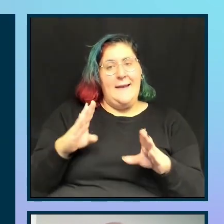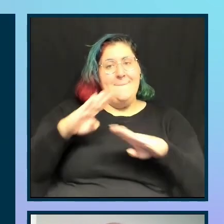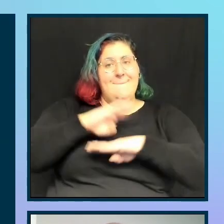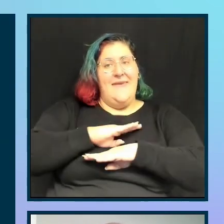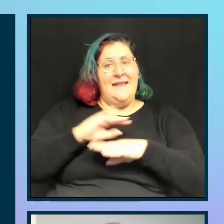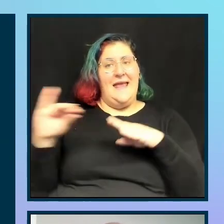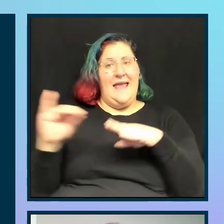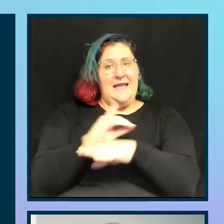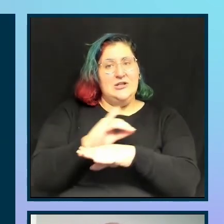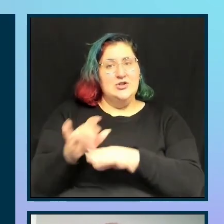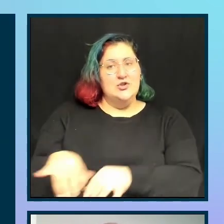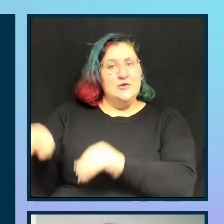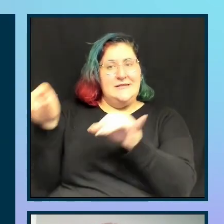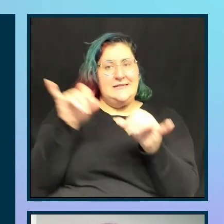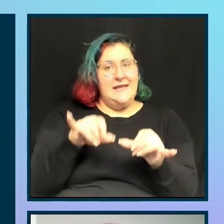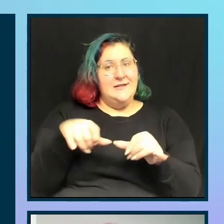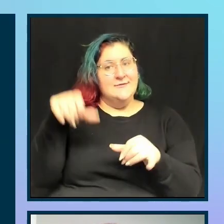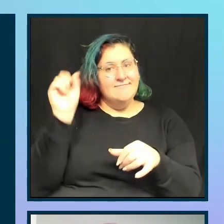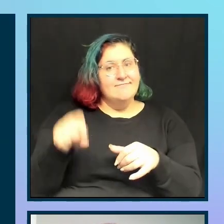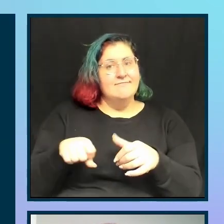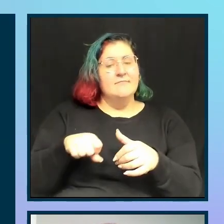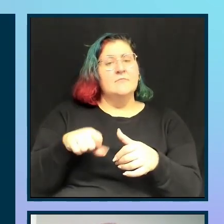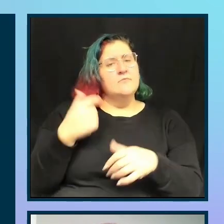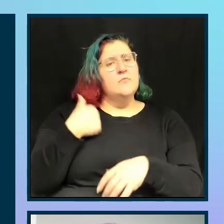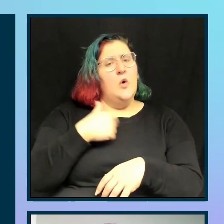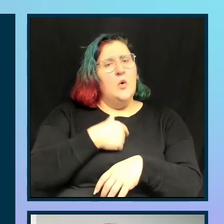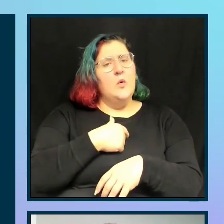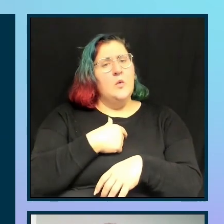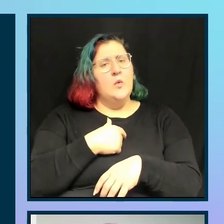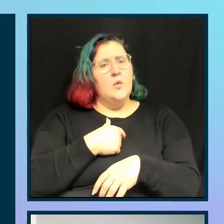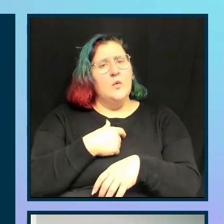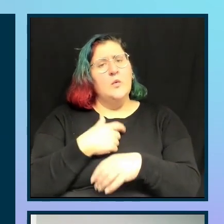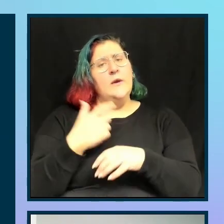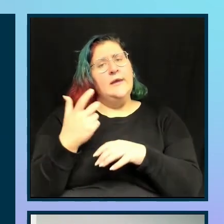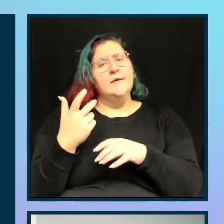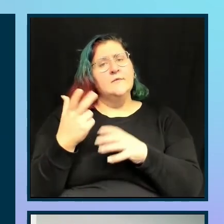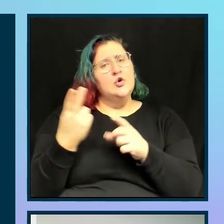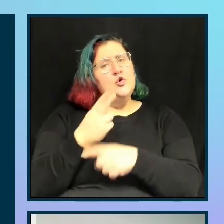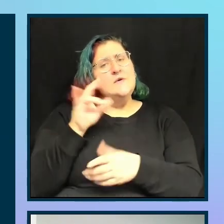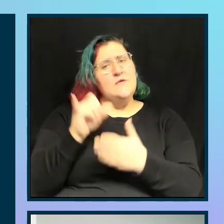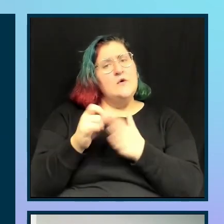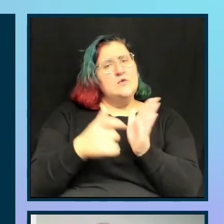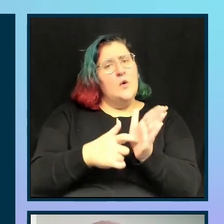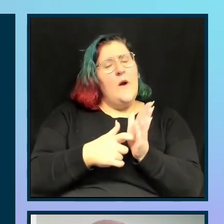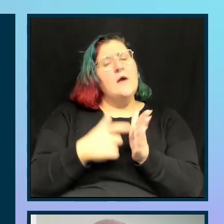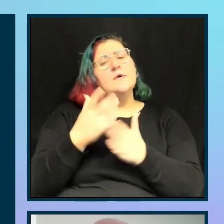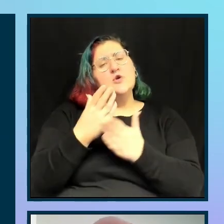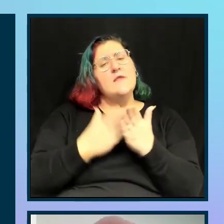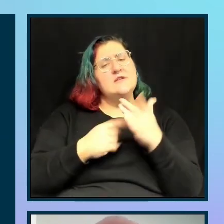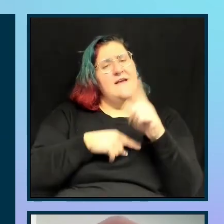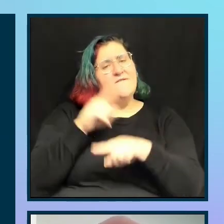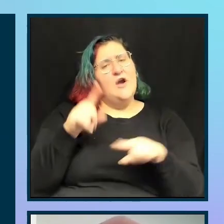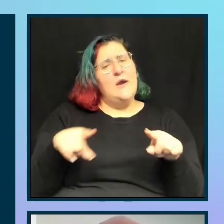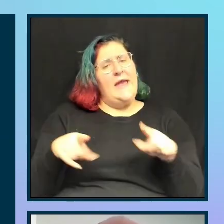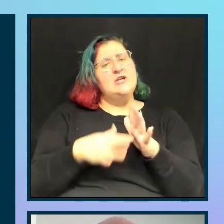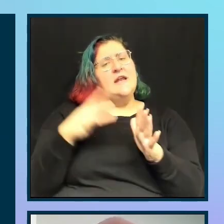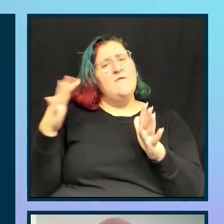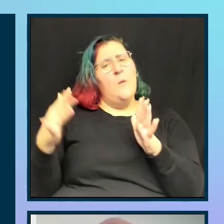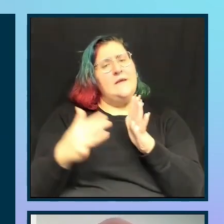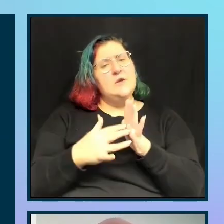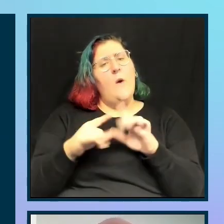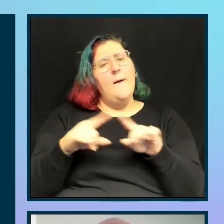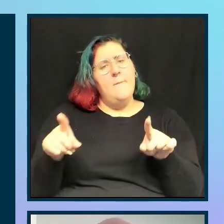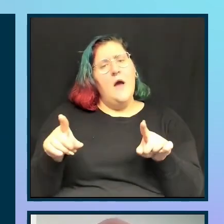standards. We do deal with bespoke requirements, so there is some variation that happens from time to time with the work that